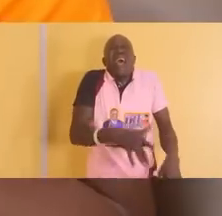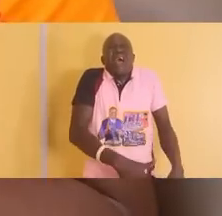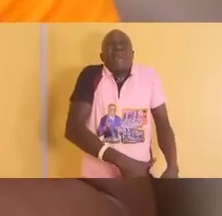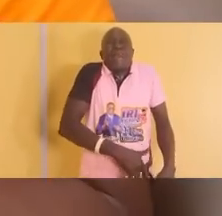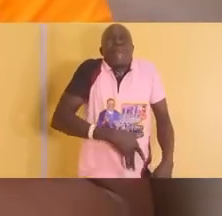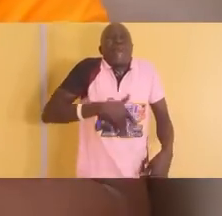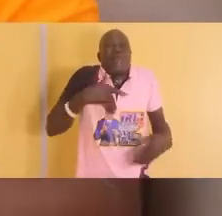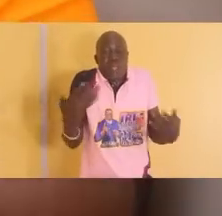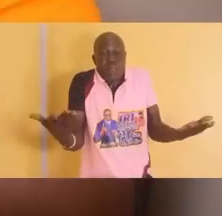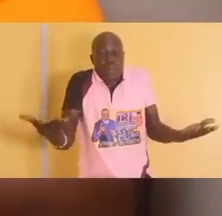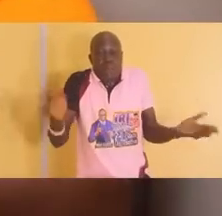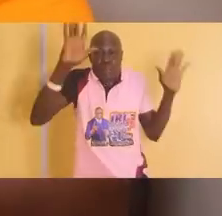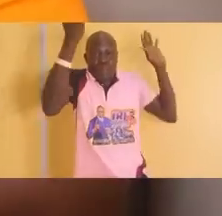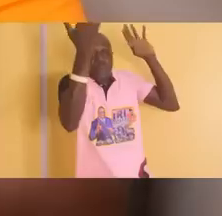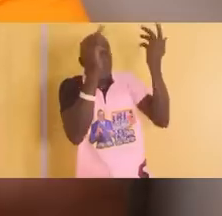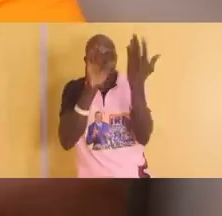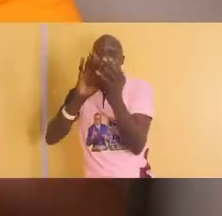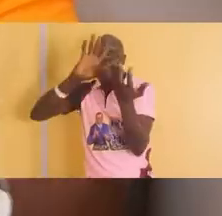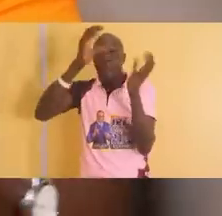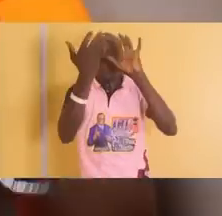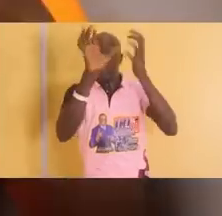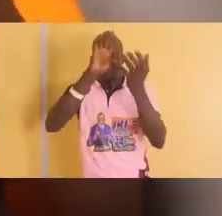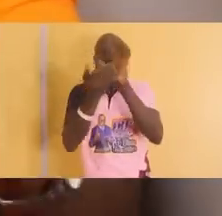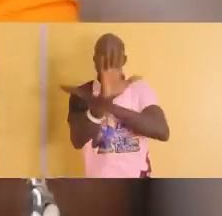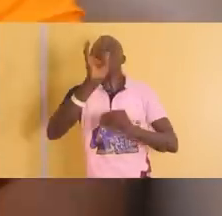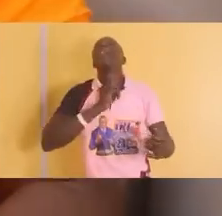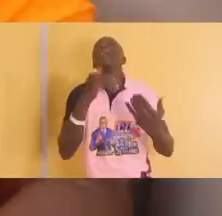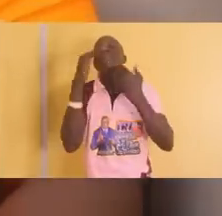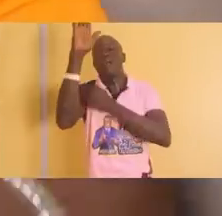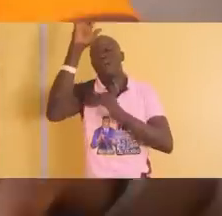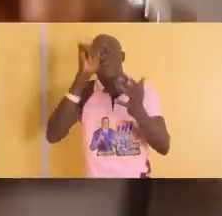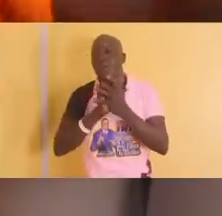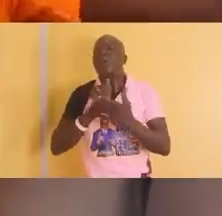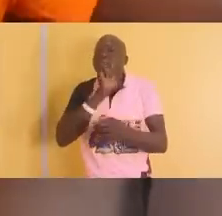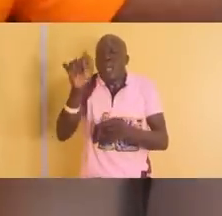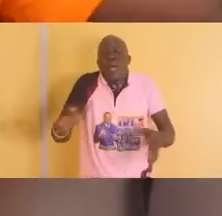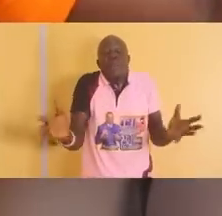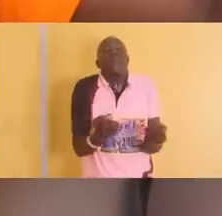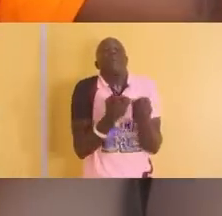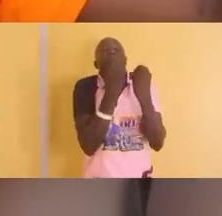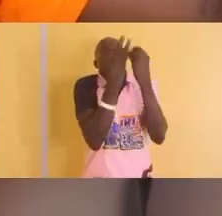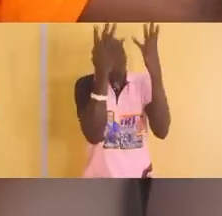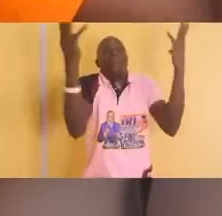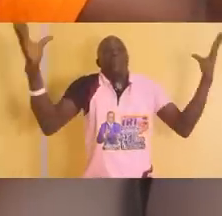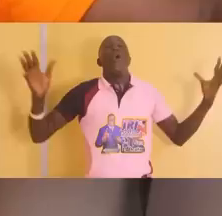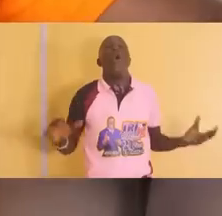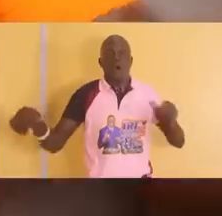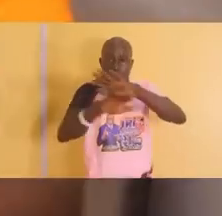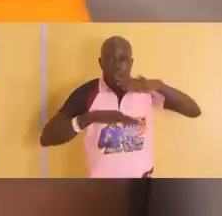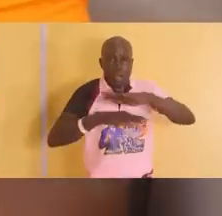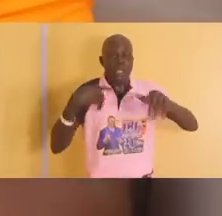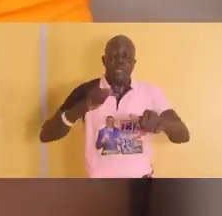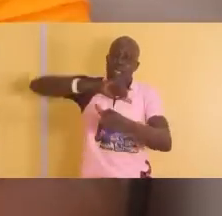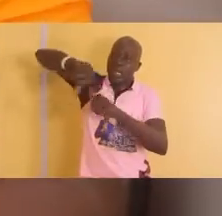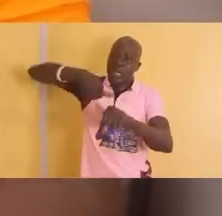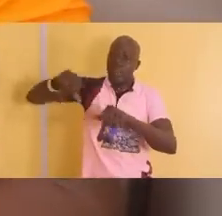the presence of God. Emi ri mi se Olorun. Yes. I thank God. O dupe fun Olorun. That I'm flourishing. Pe mo nta yo Olorun. Labe fa